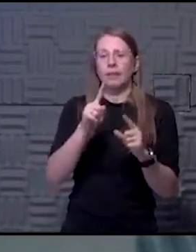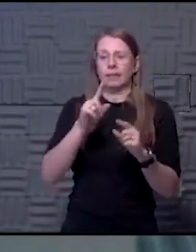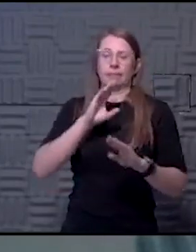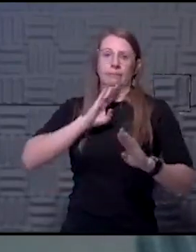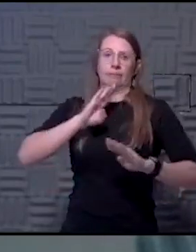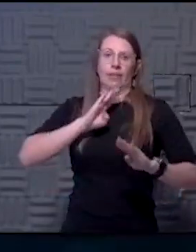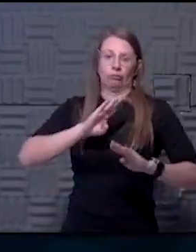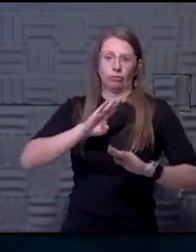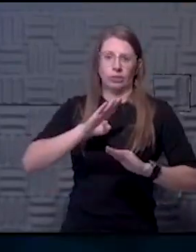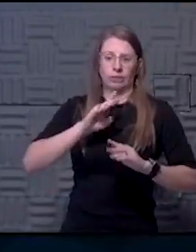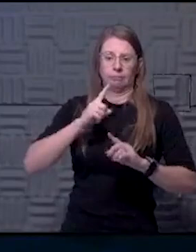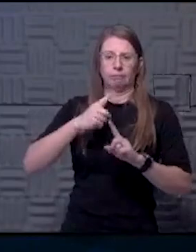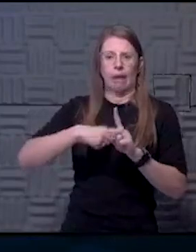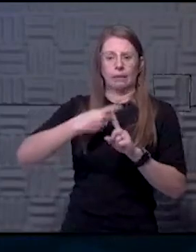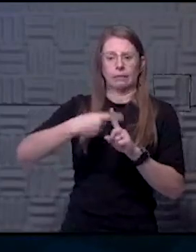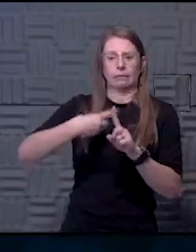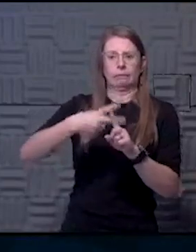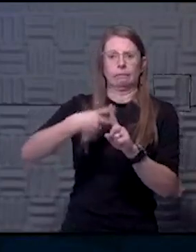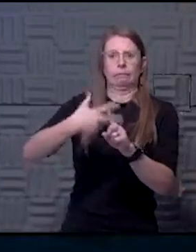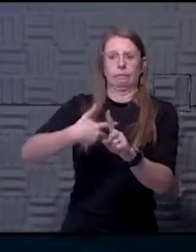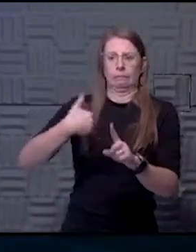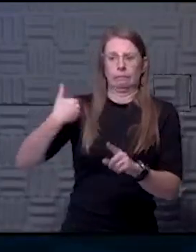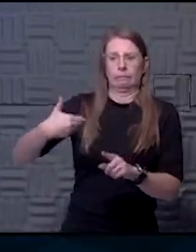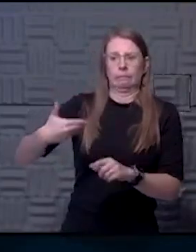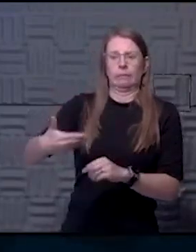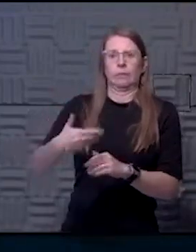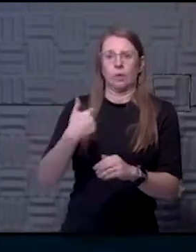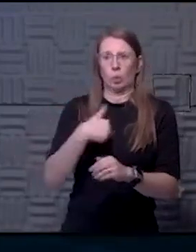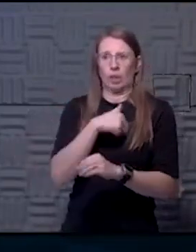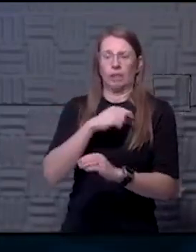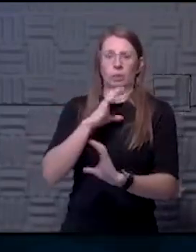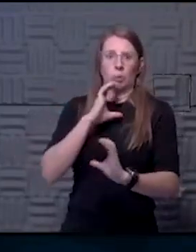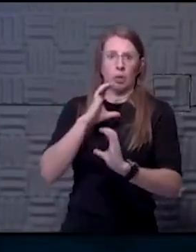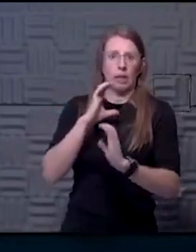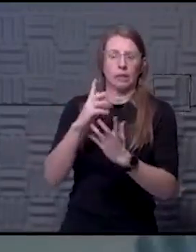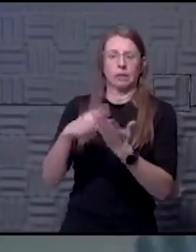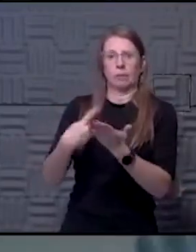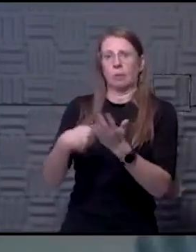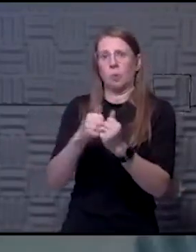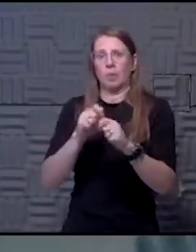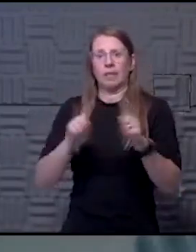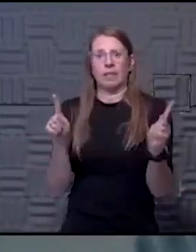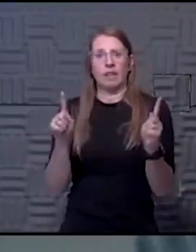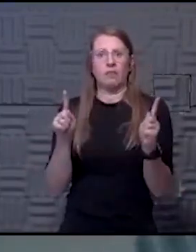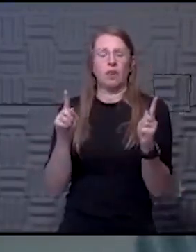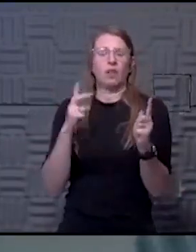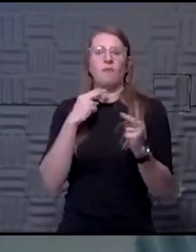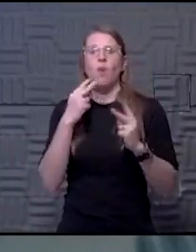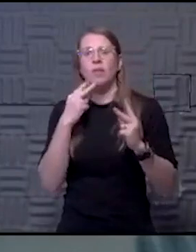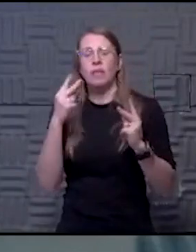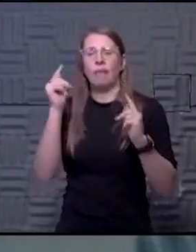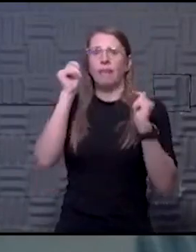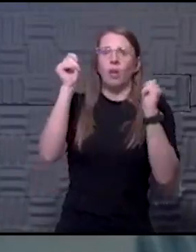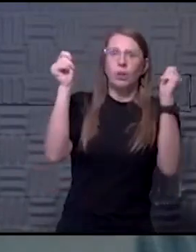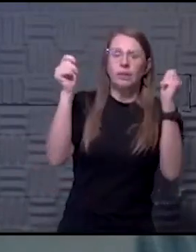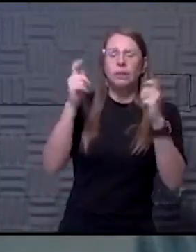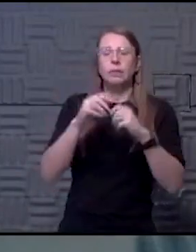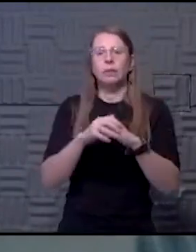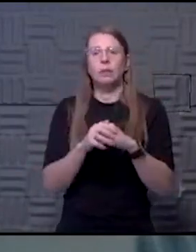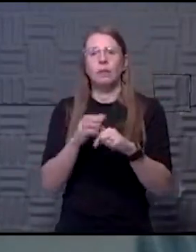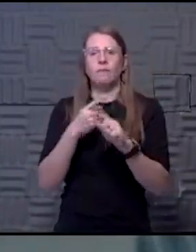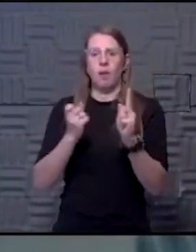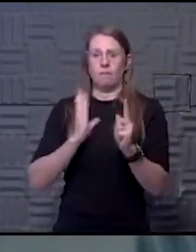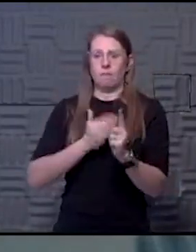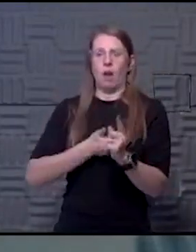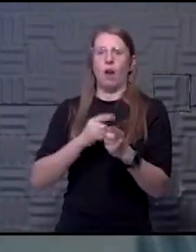frustrating set of months during this pandemic when we have communicated sometimes with different voices and theories coming from our